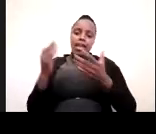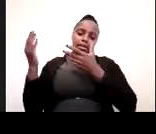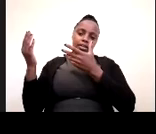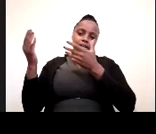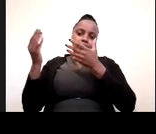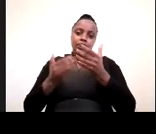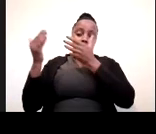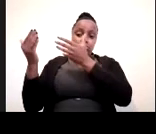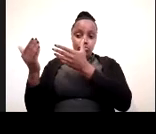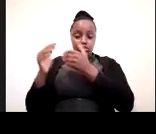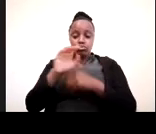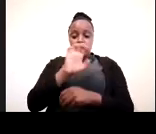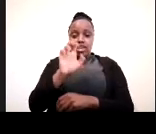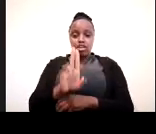EU.